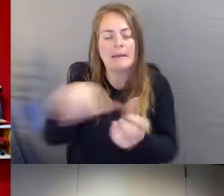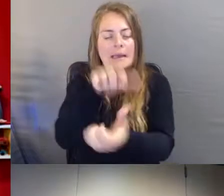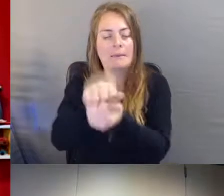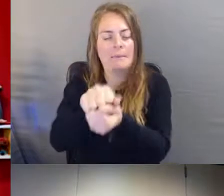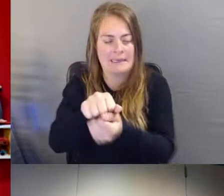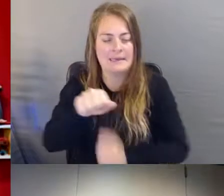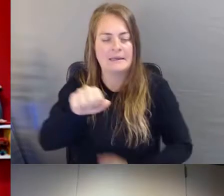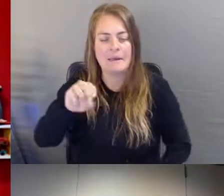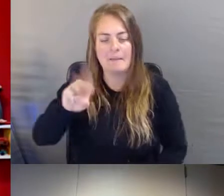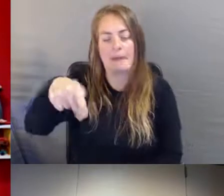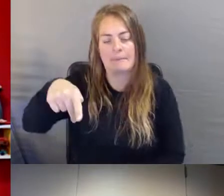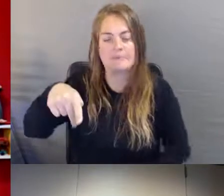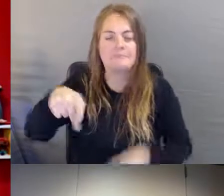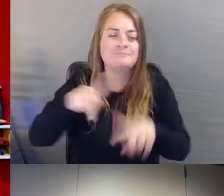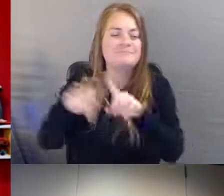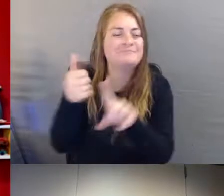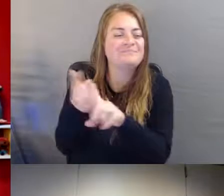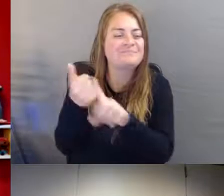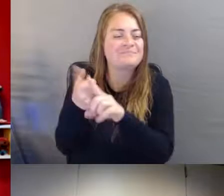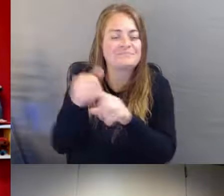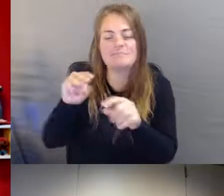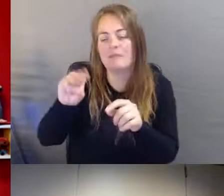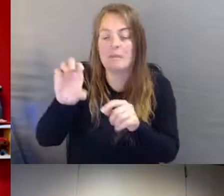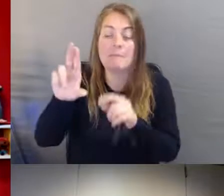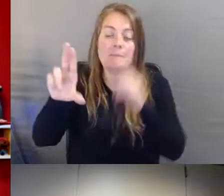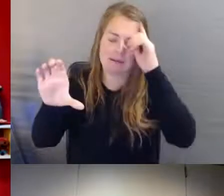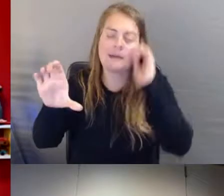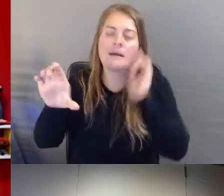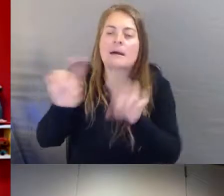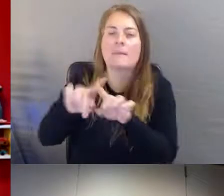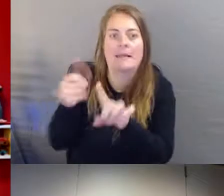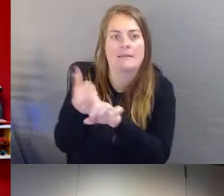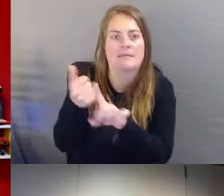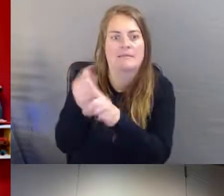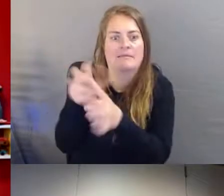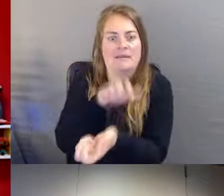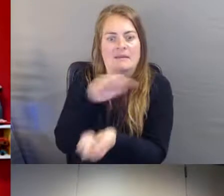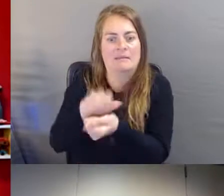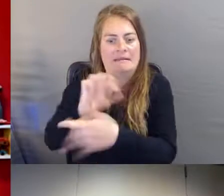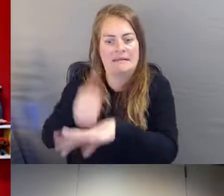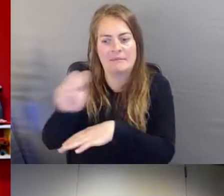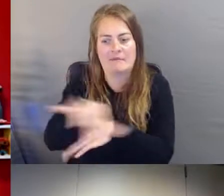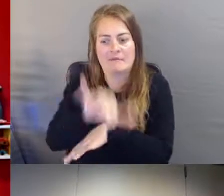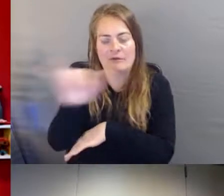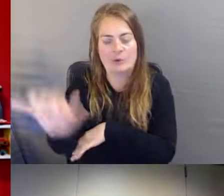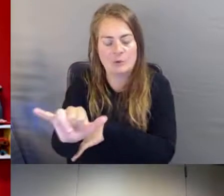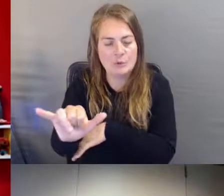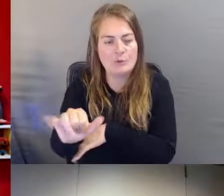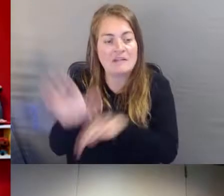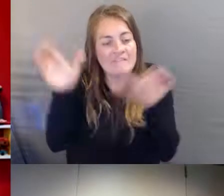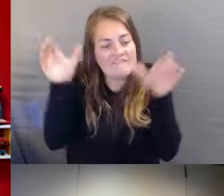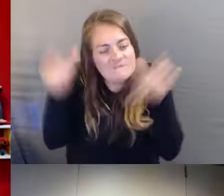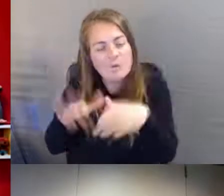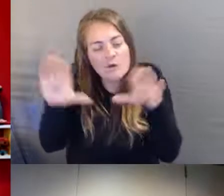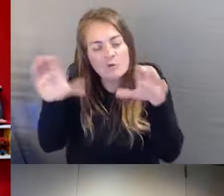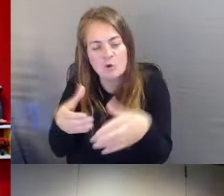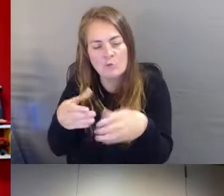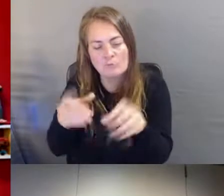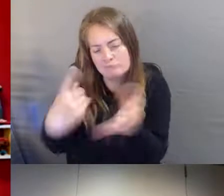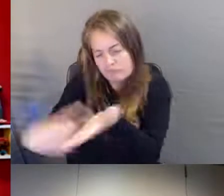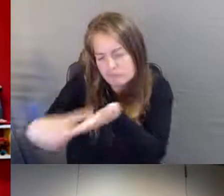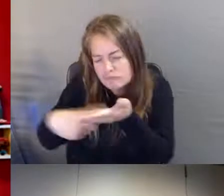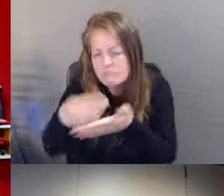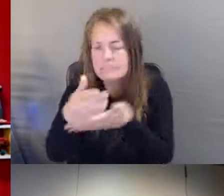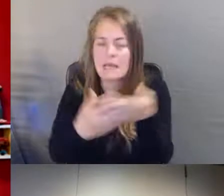cool that a Measuring Up is there, because again, it serves exactly with what you were saying. It's a focus group that is able to address